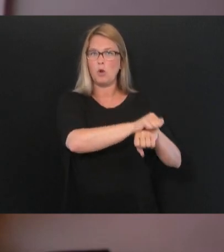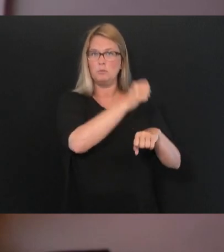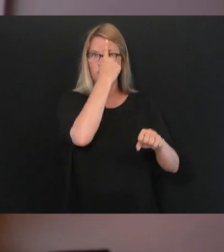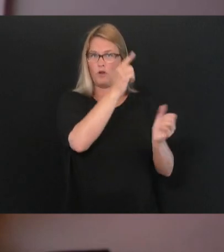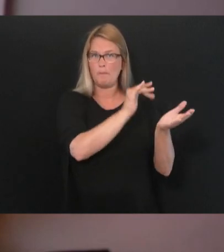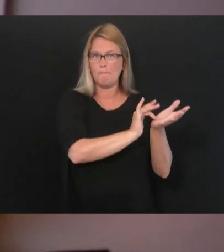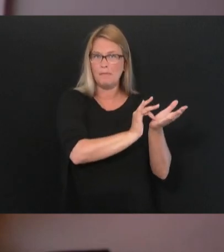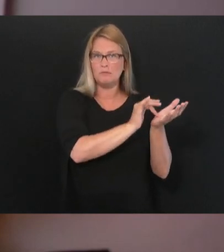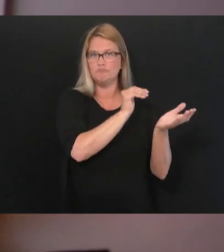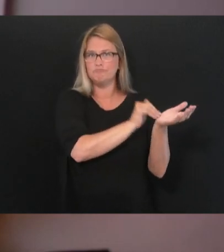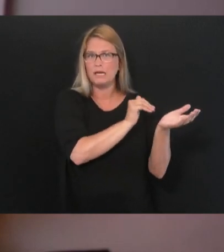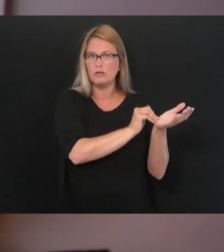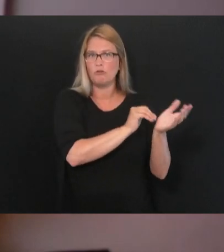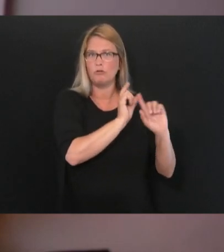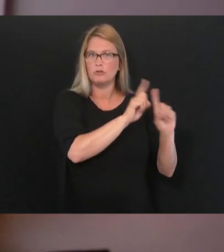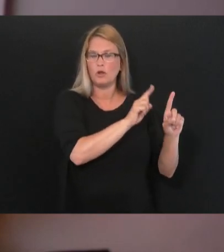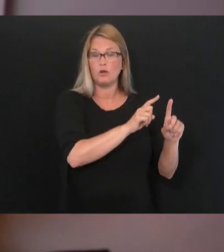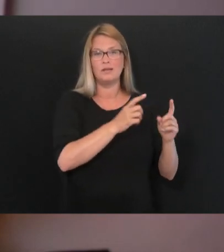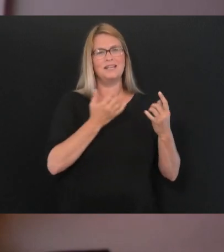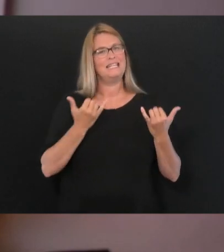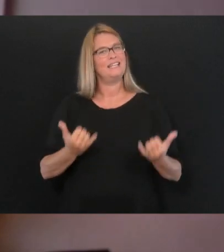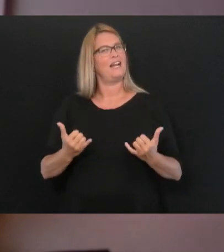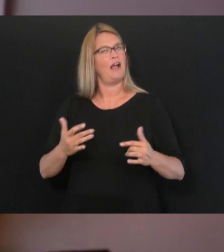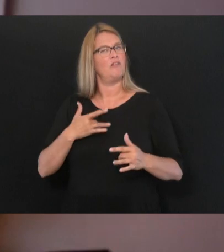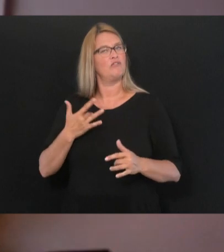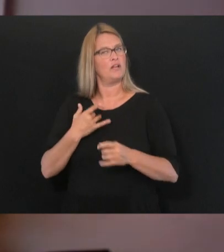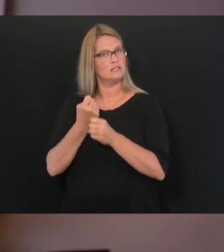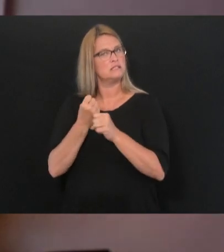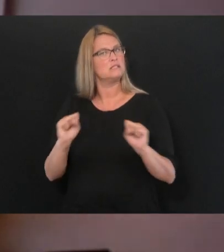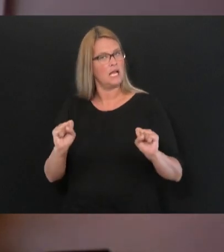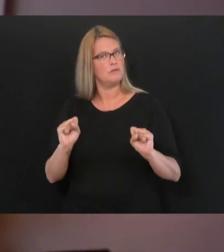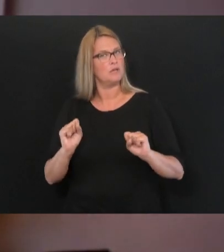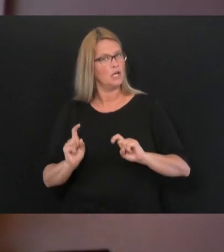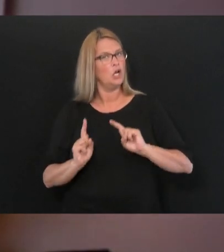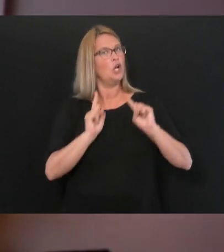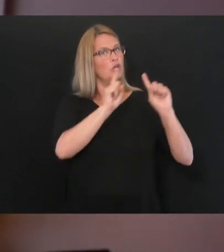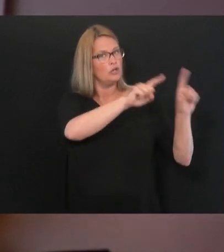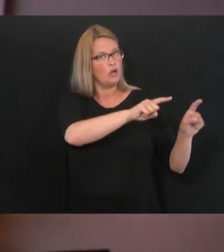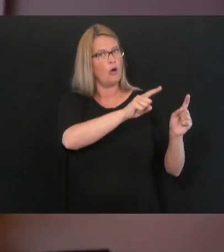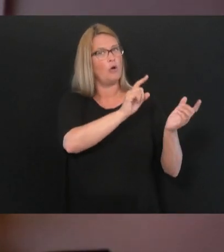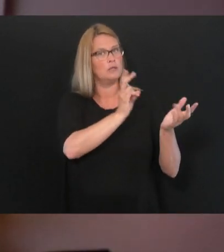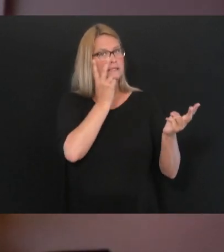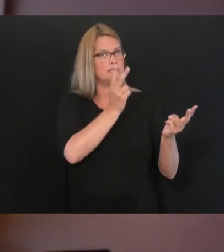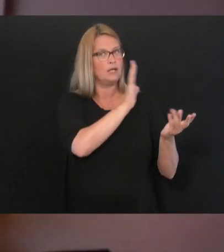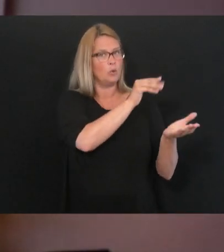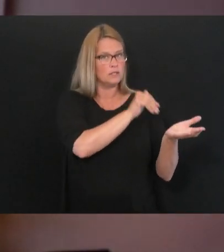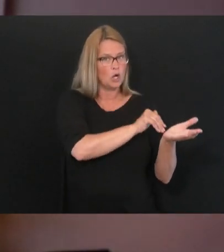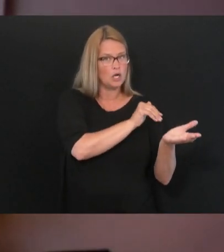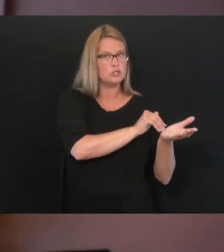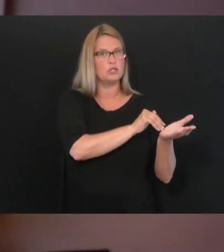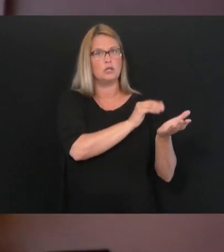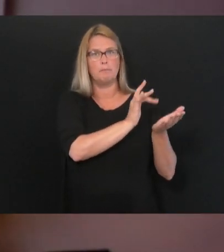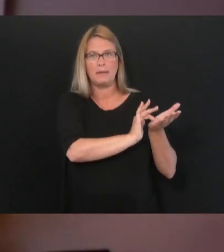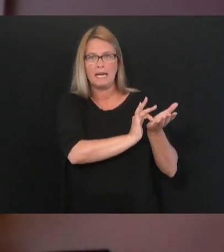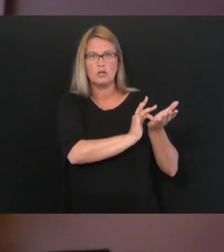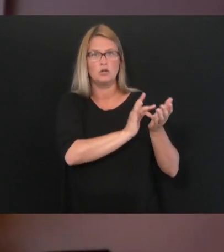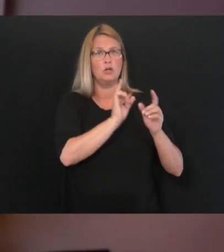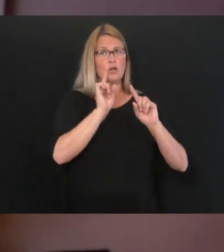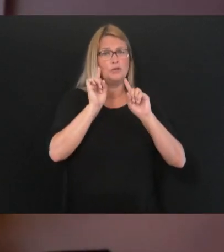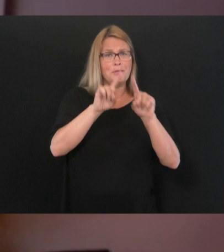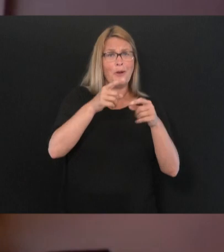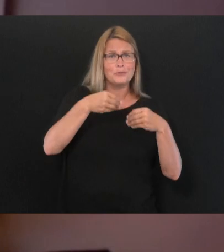it is safe to go back out, to go get the medical procedure you need, to go to the store, go to